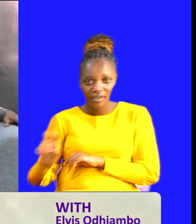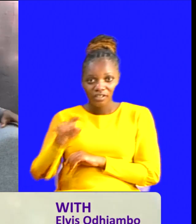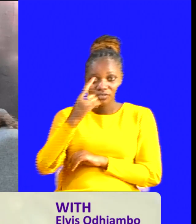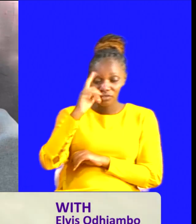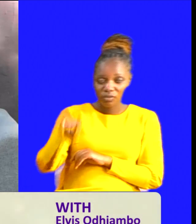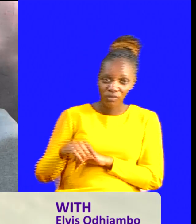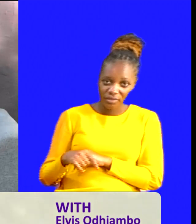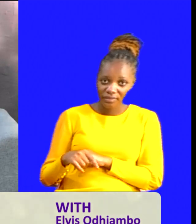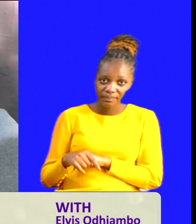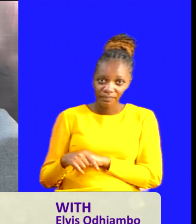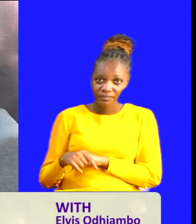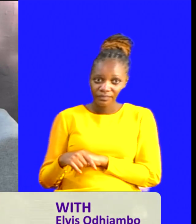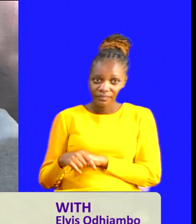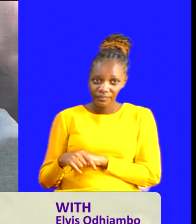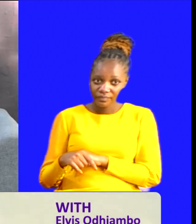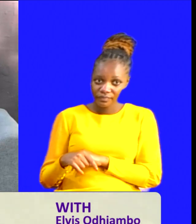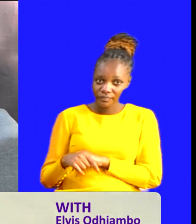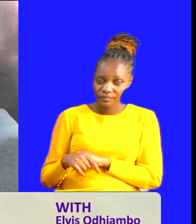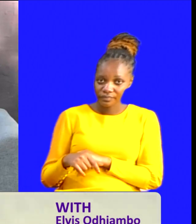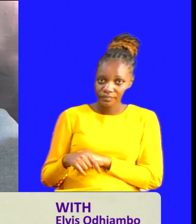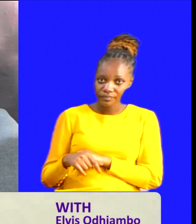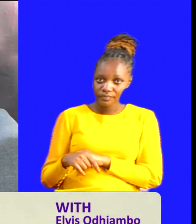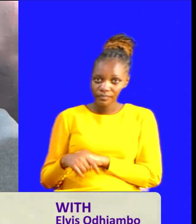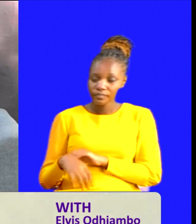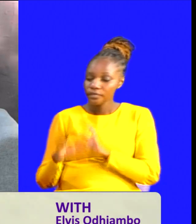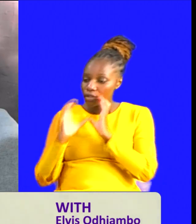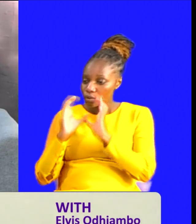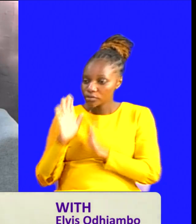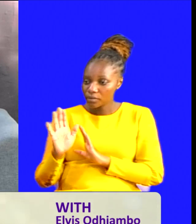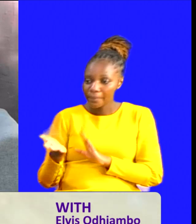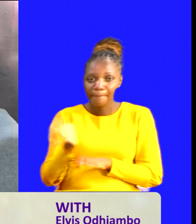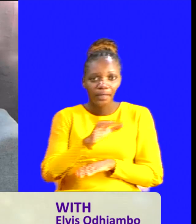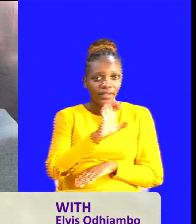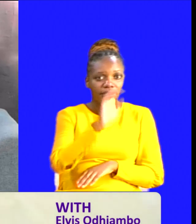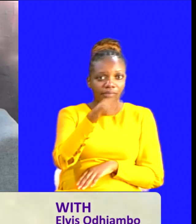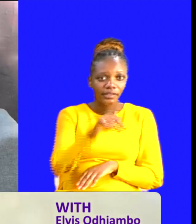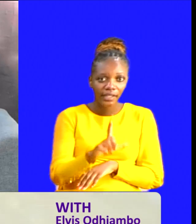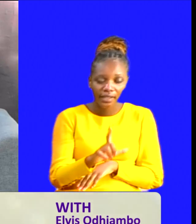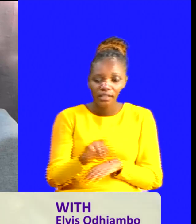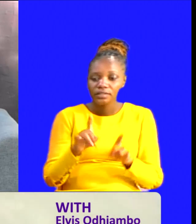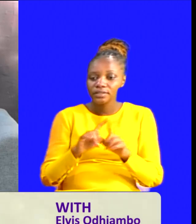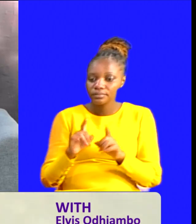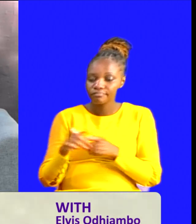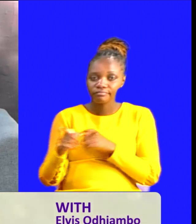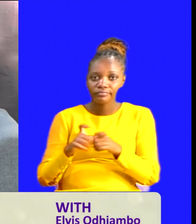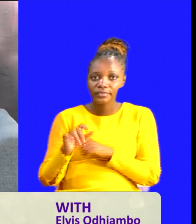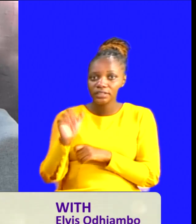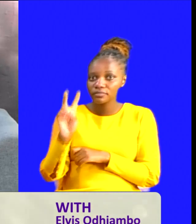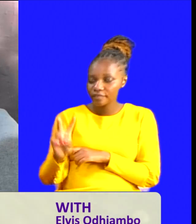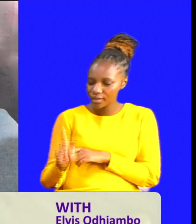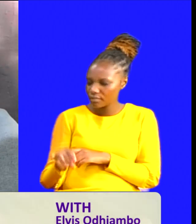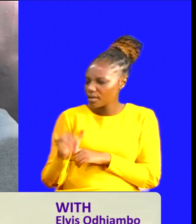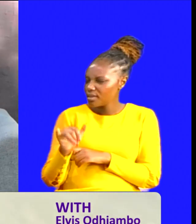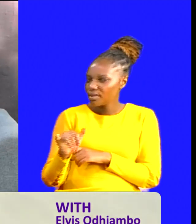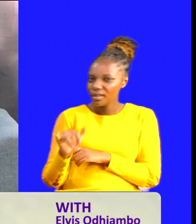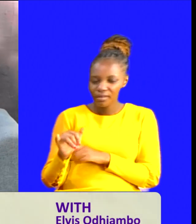from Villarreal, up to coming back to the EPL again and getting charge of Aston Villa. It has been